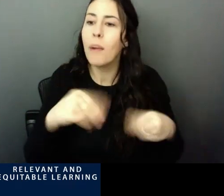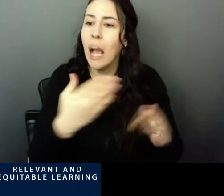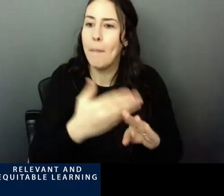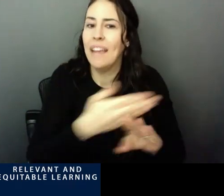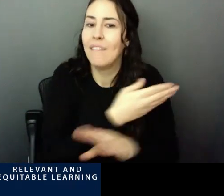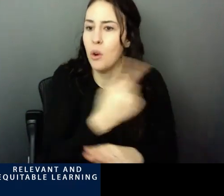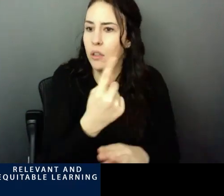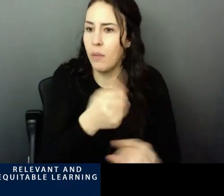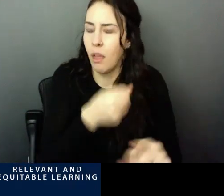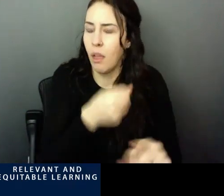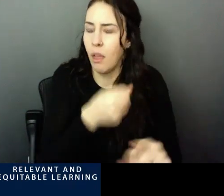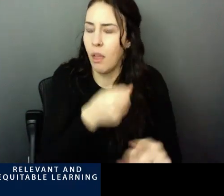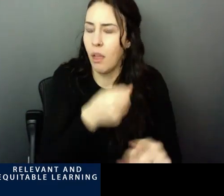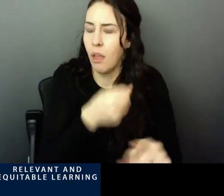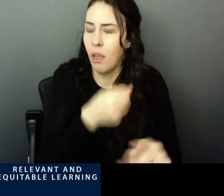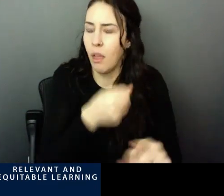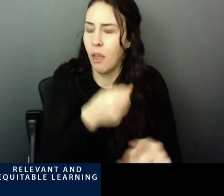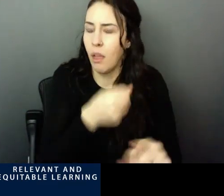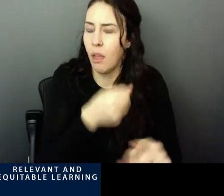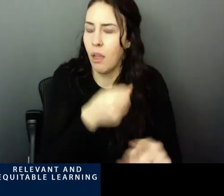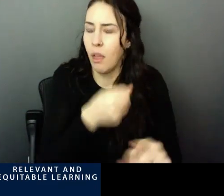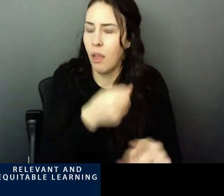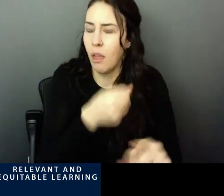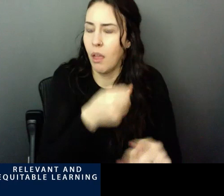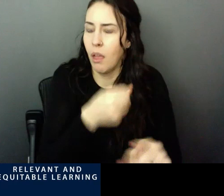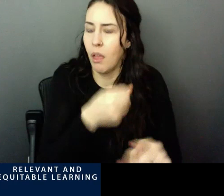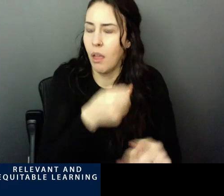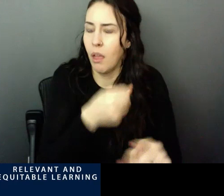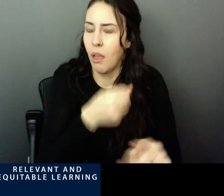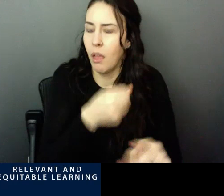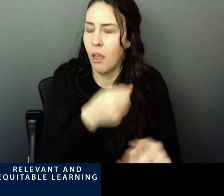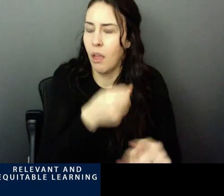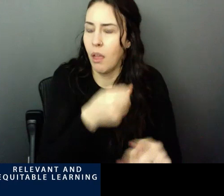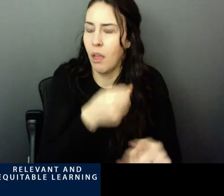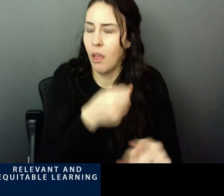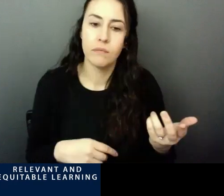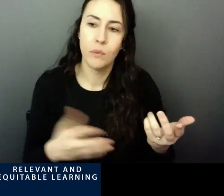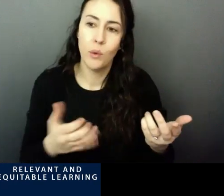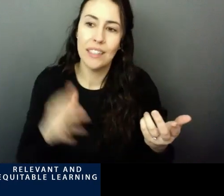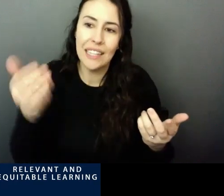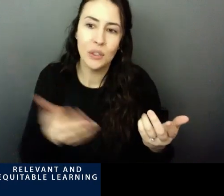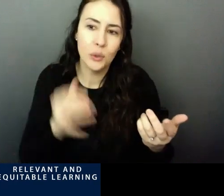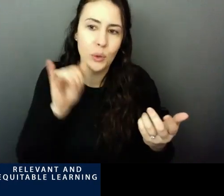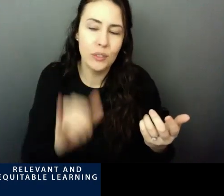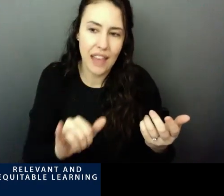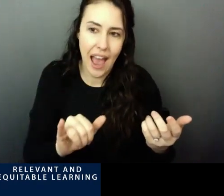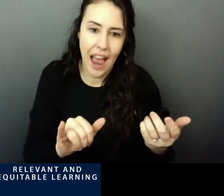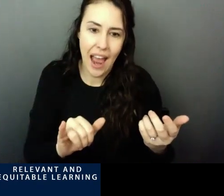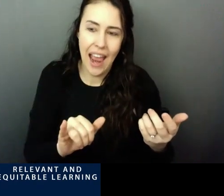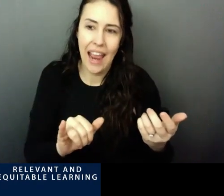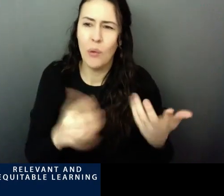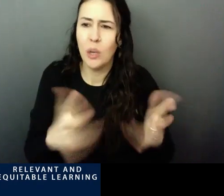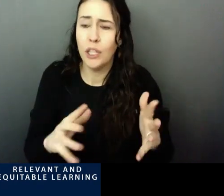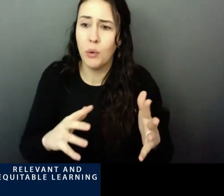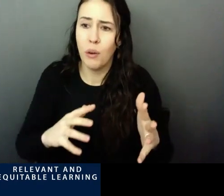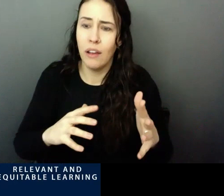You know, let's introduce that instead of waiting for someone to be like, hey, I think you need tutoring. Hey, it's too late. Now we're playing catch up. I